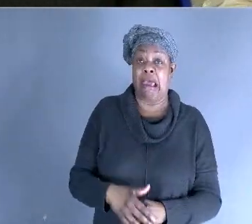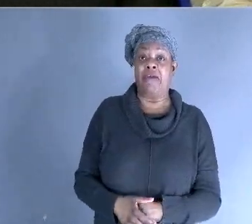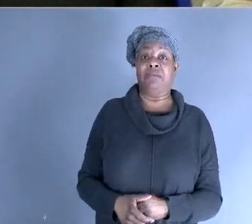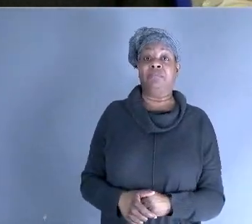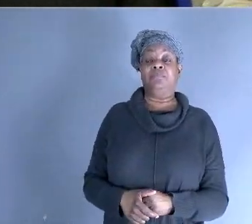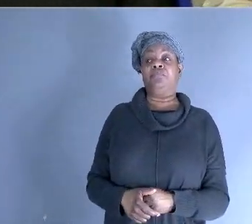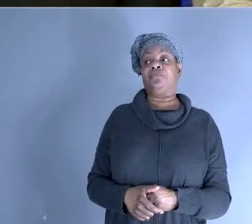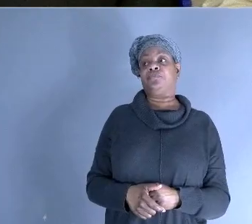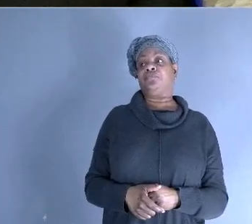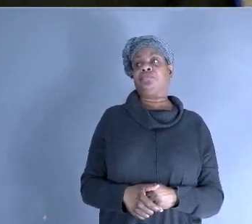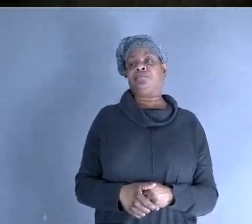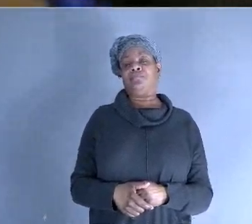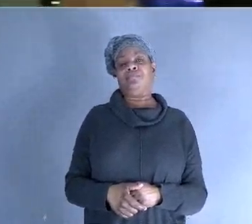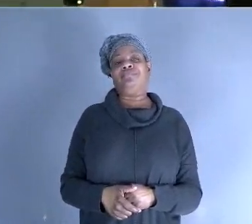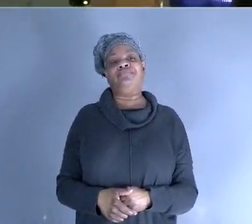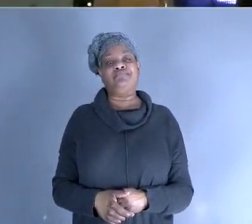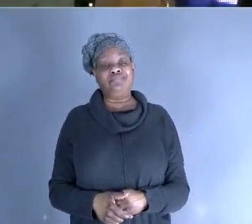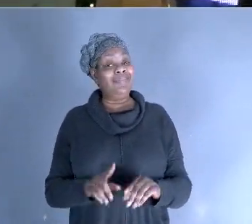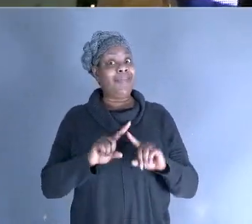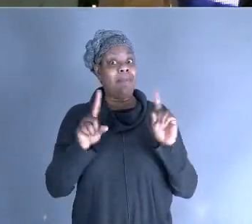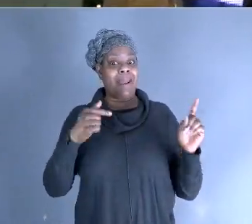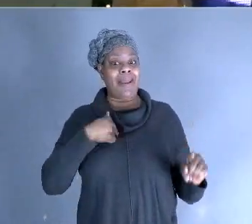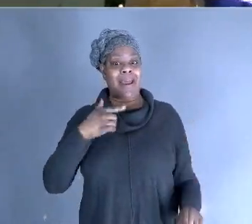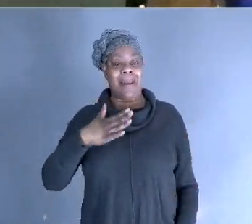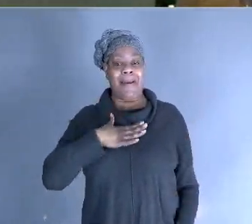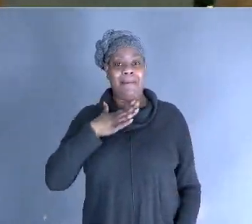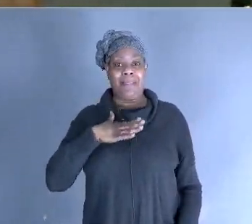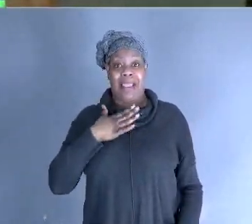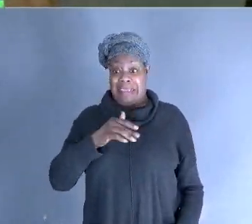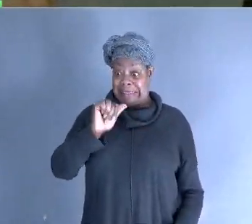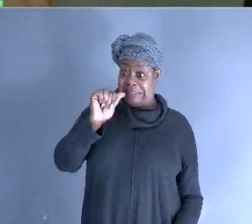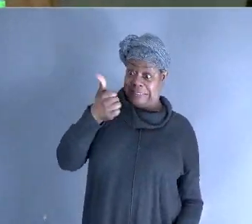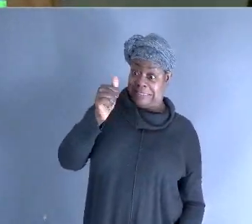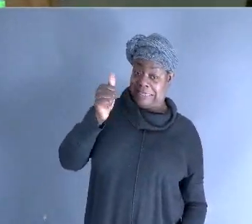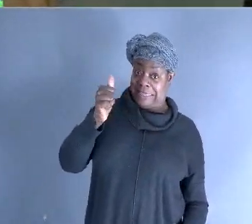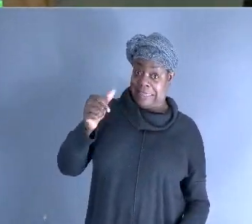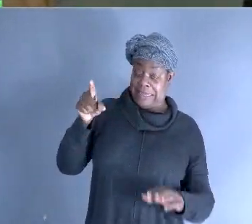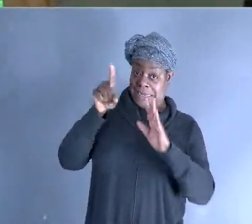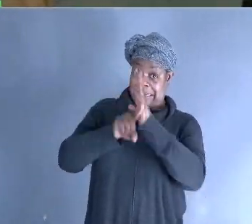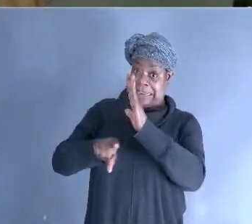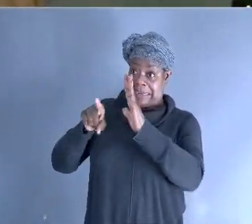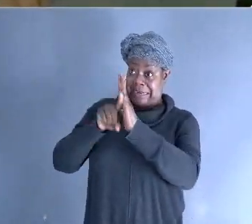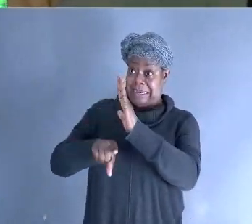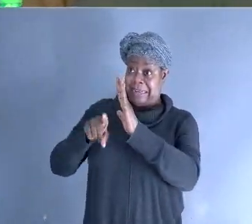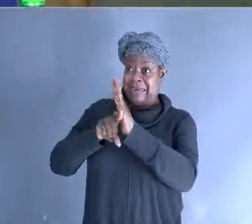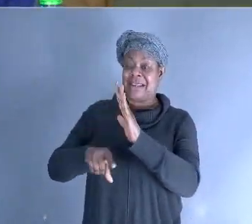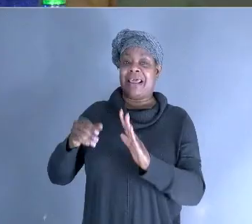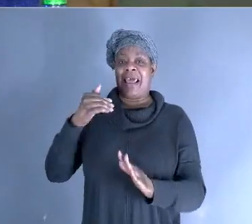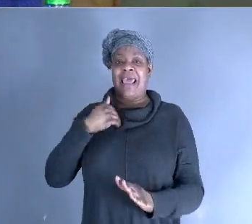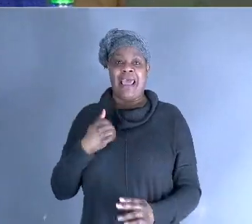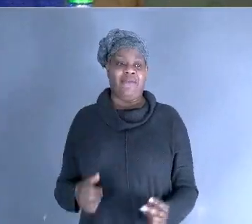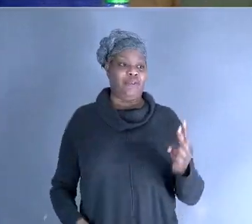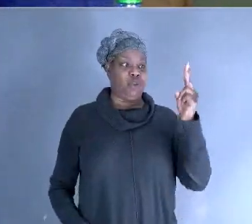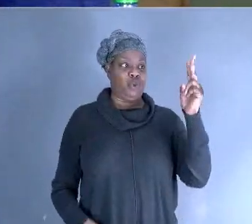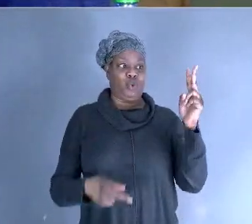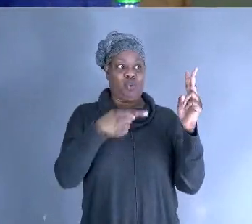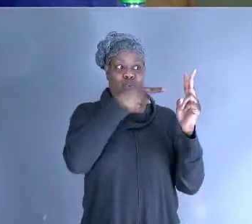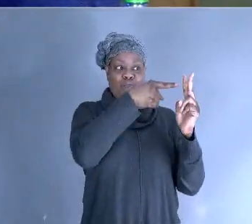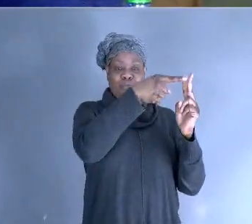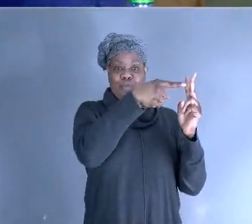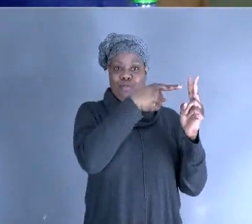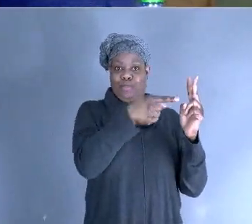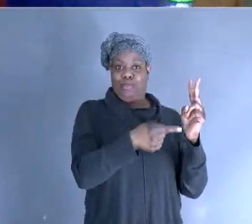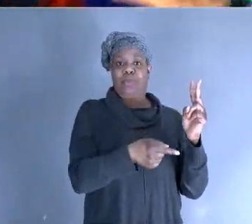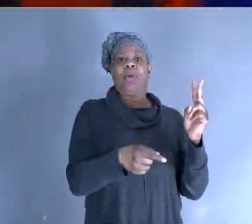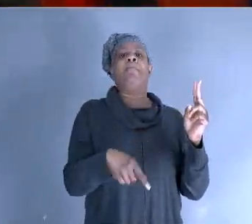But I'm so glad that someone that was a part of the team at first, they stepped out of the